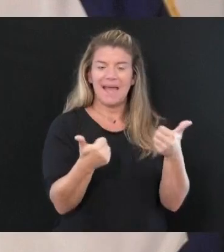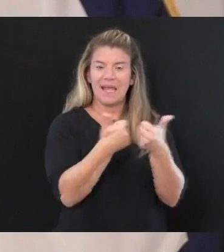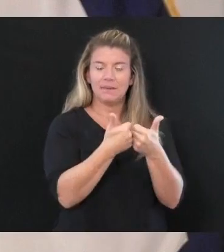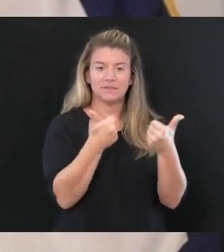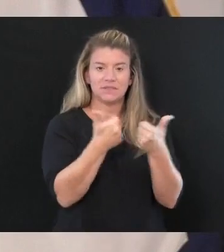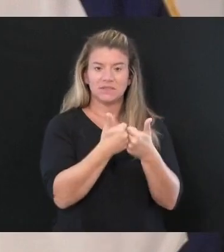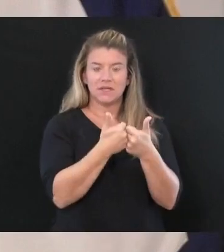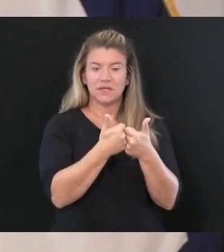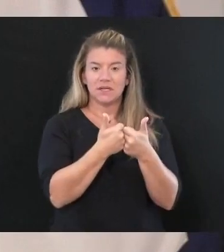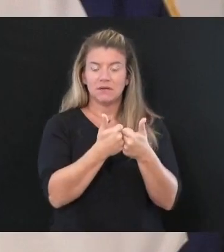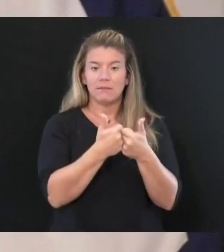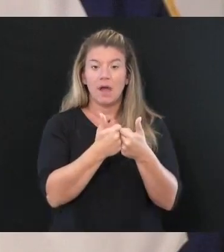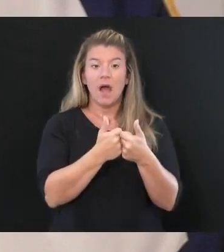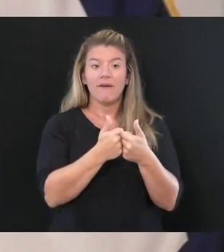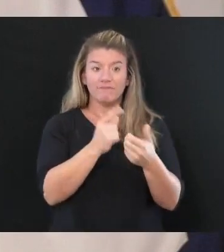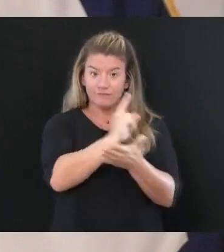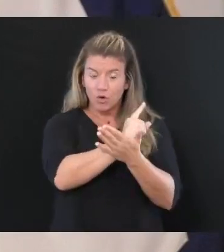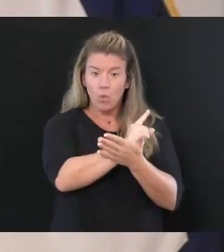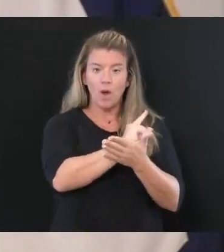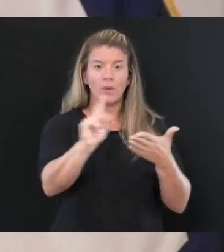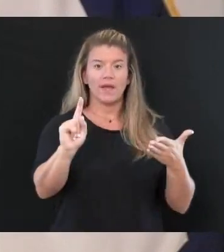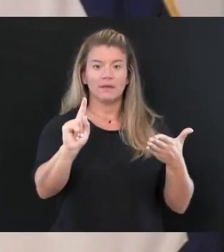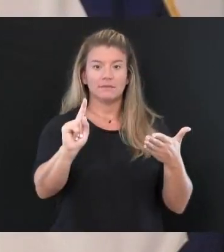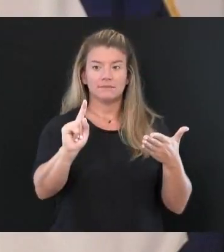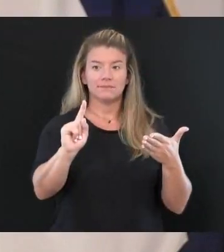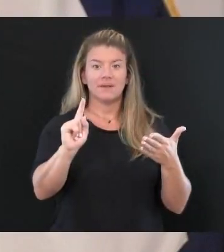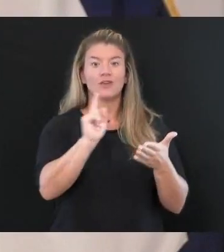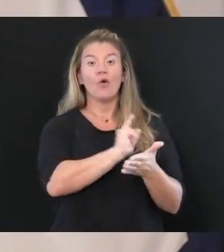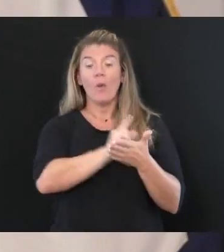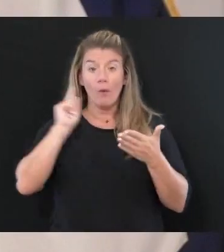games until the following Saturday night.